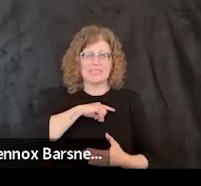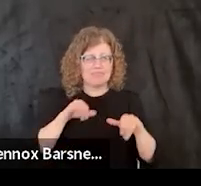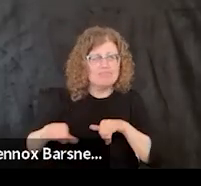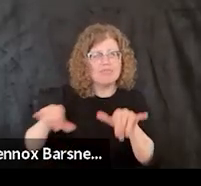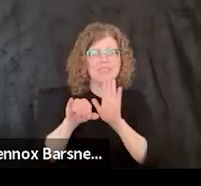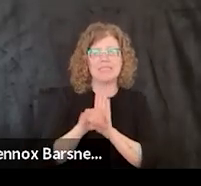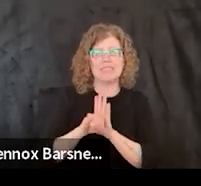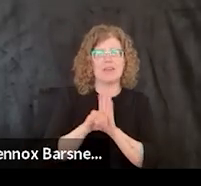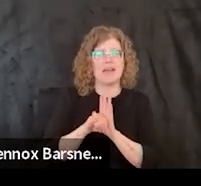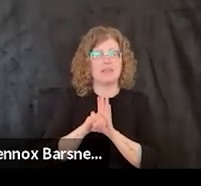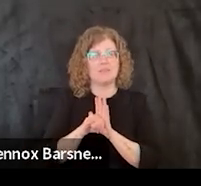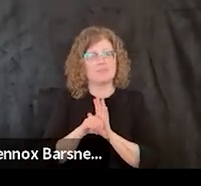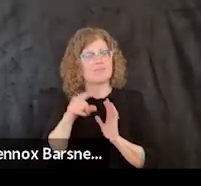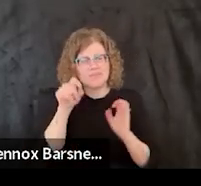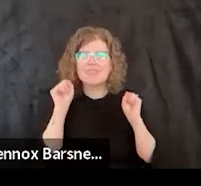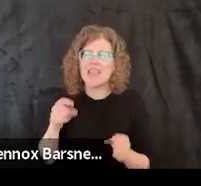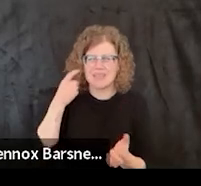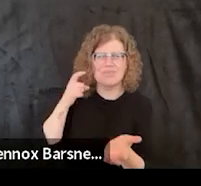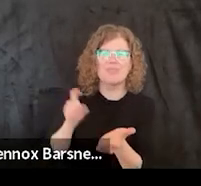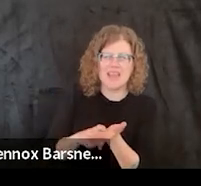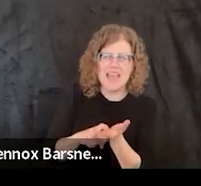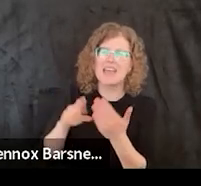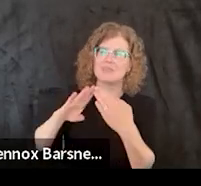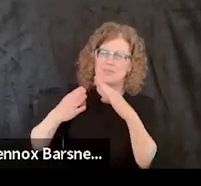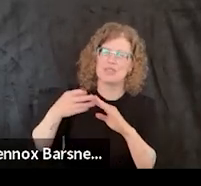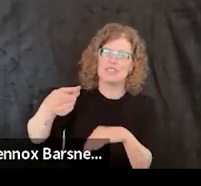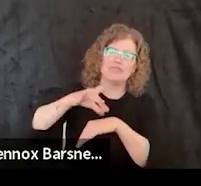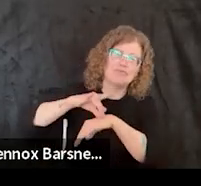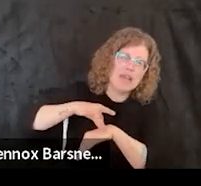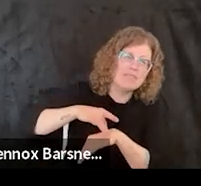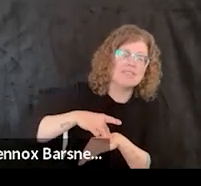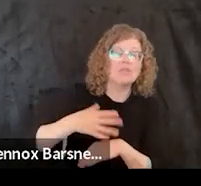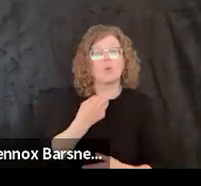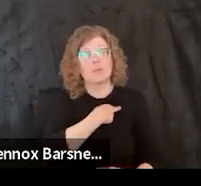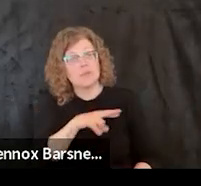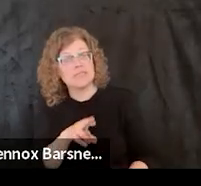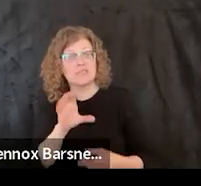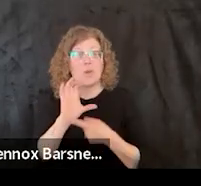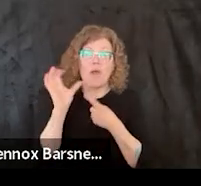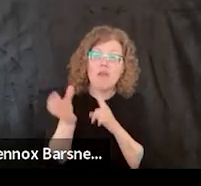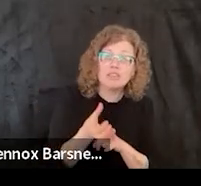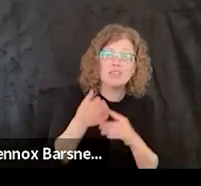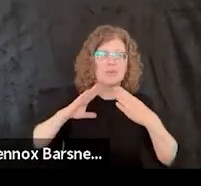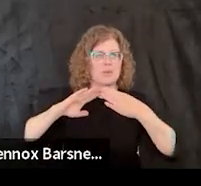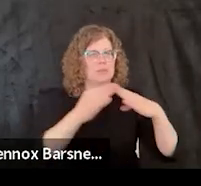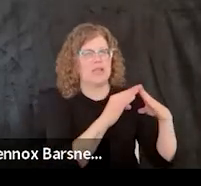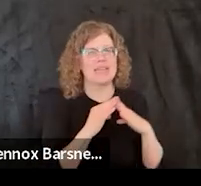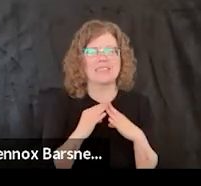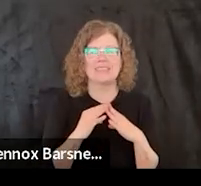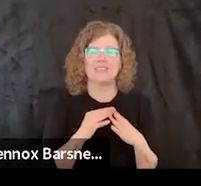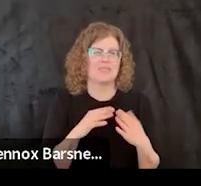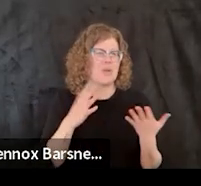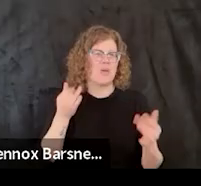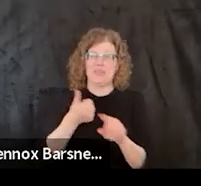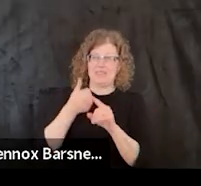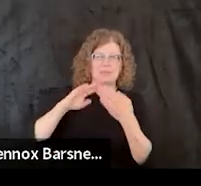to discipline-specific, geographical, religious, or cultural communities, or communities that share a